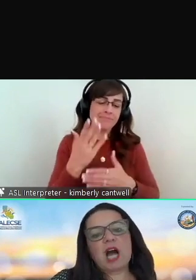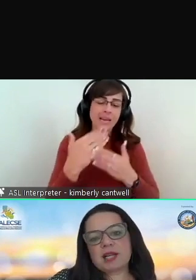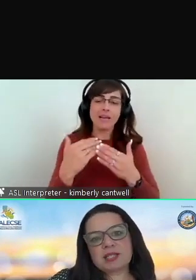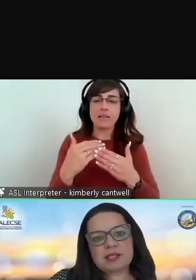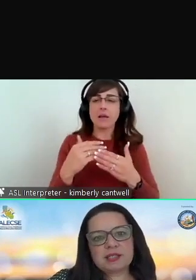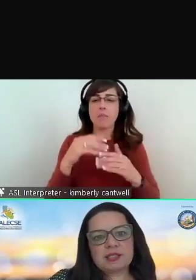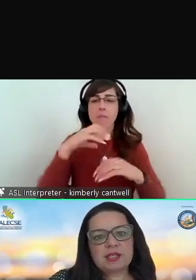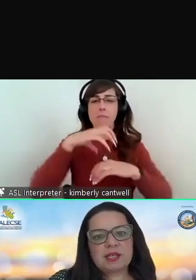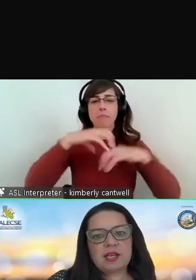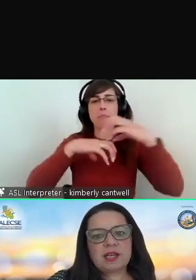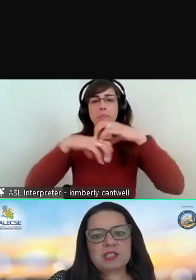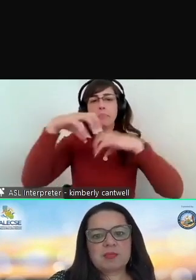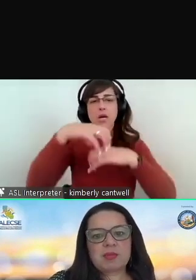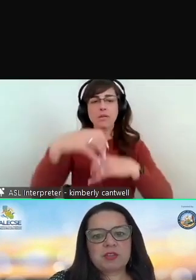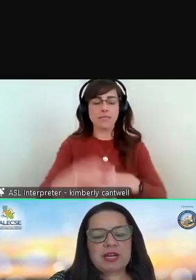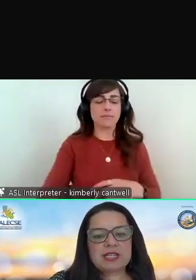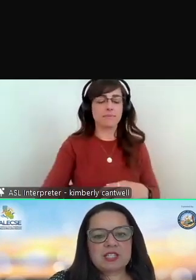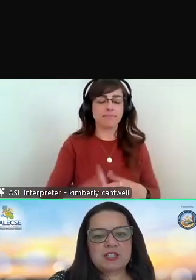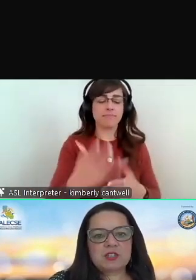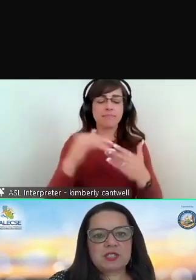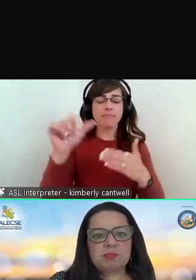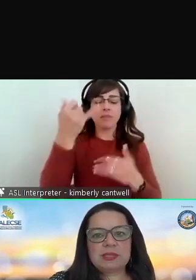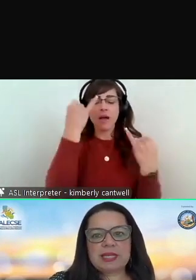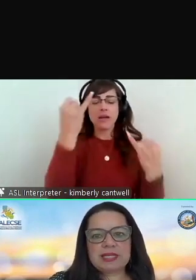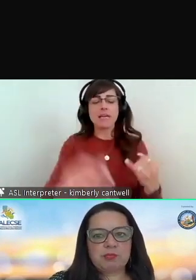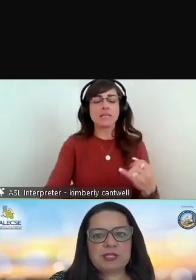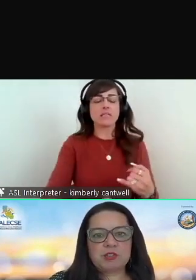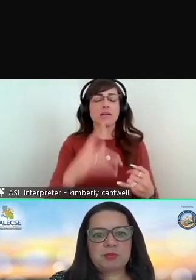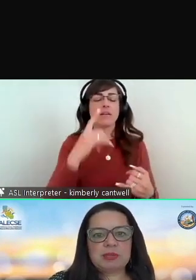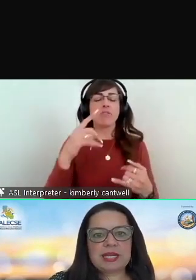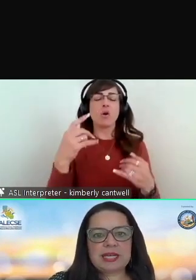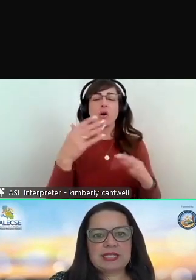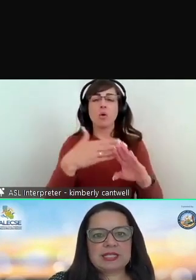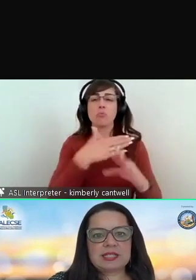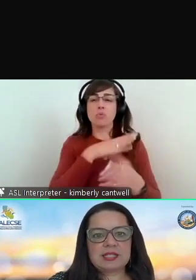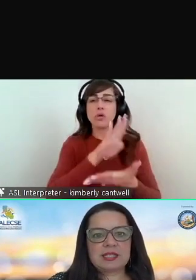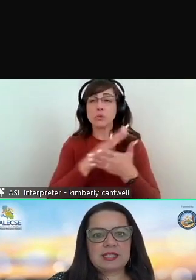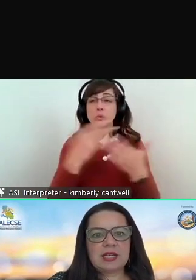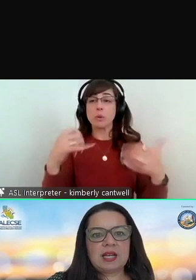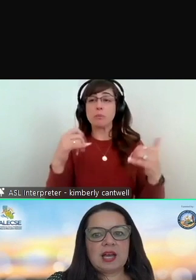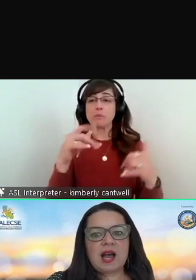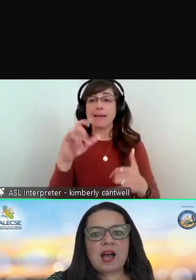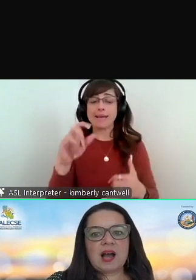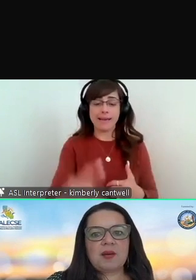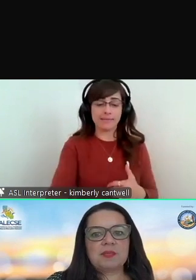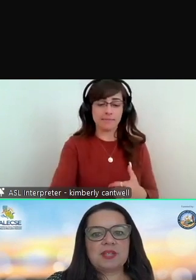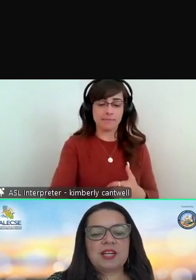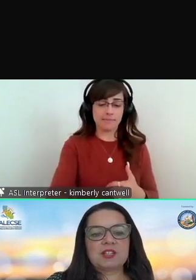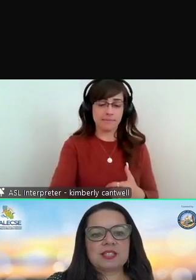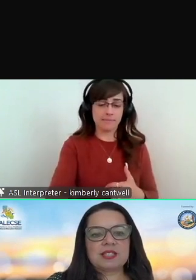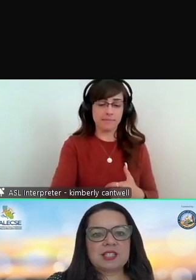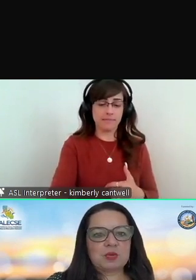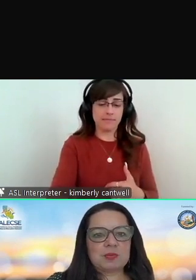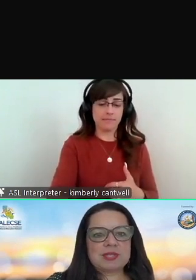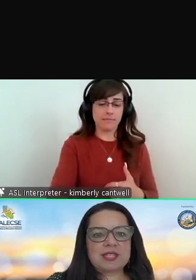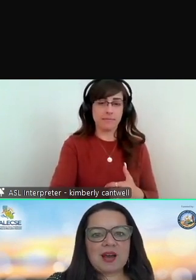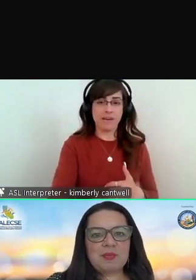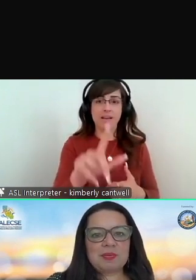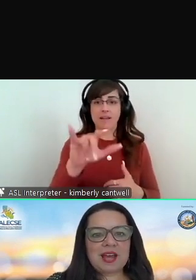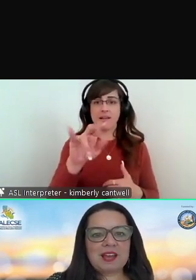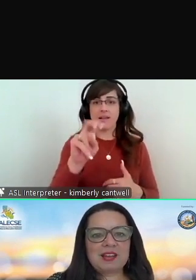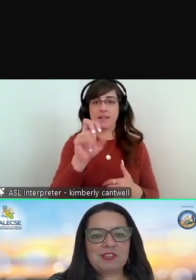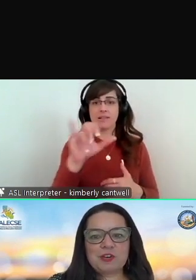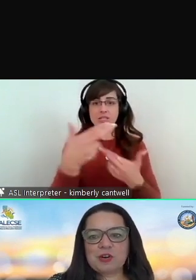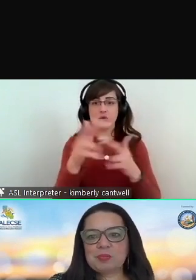like blocks. Here's some other ideas for preschool play kits. Here's Lindsay's room set